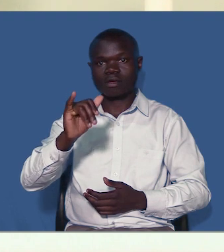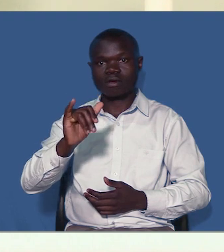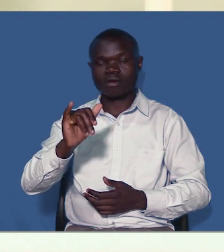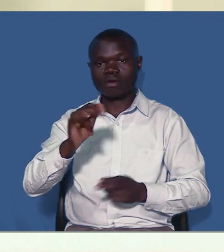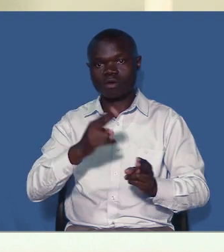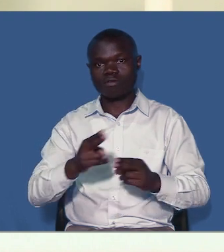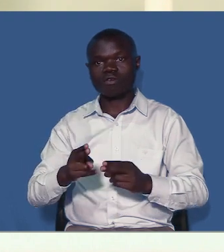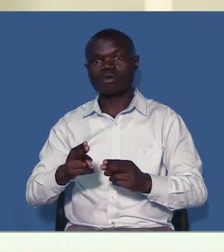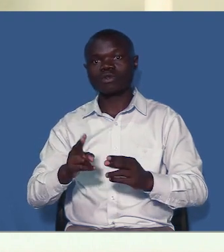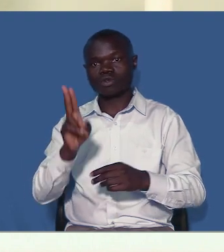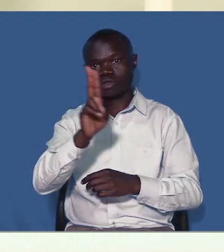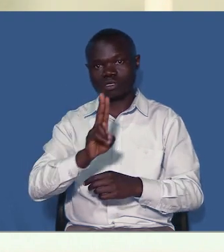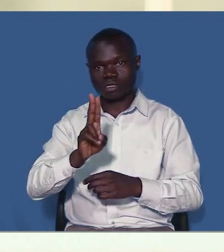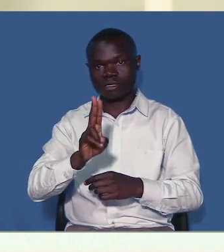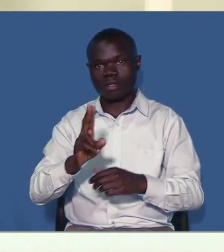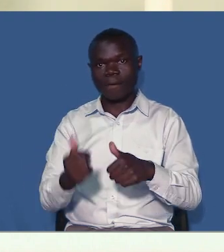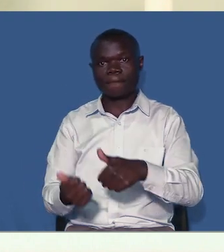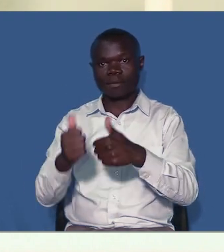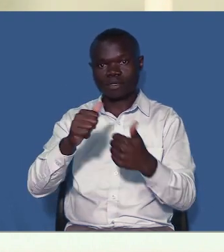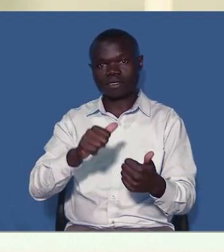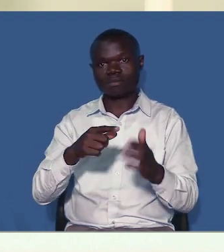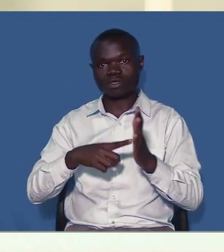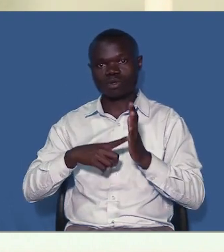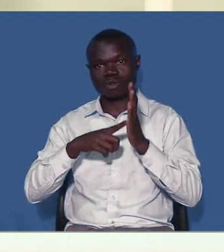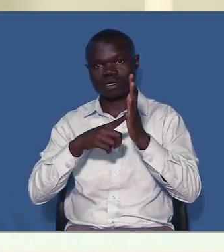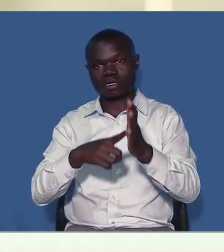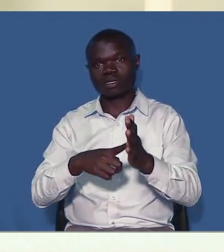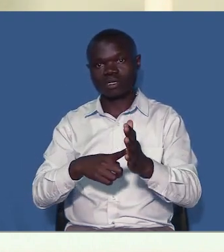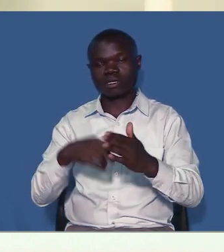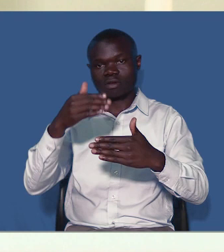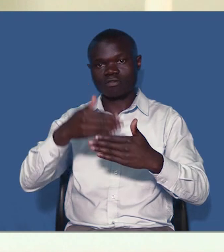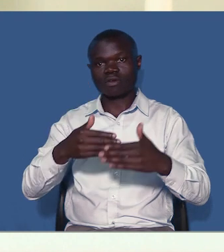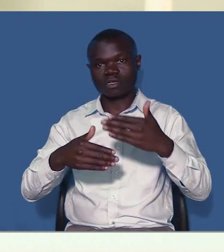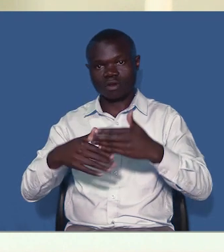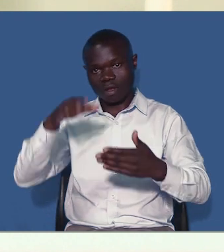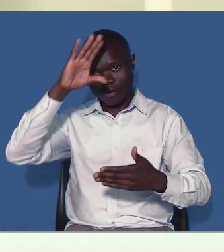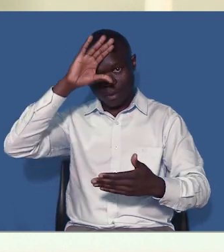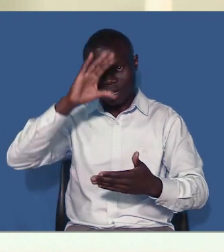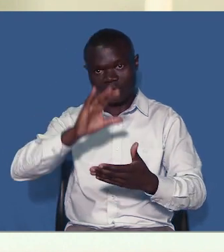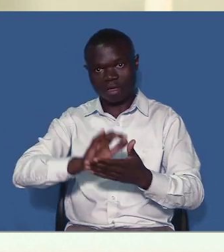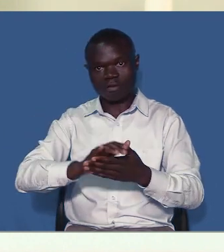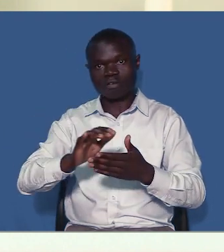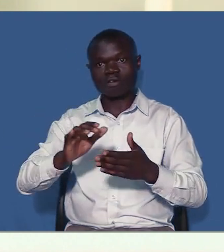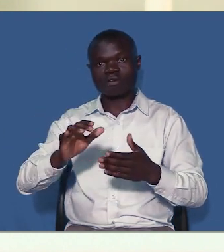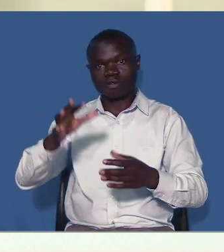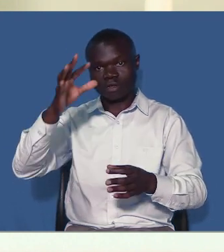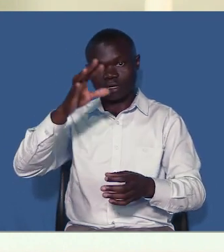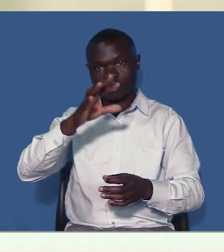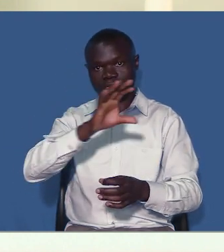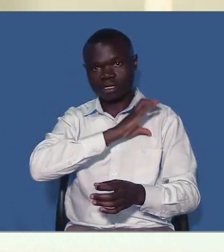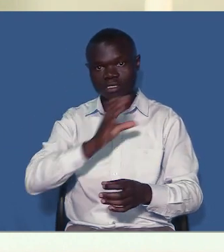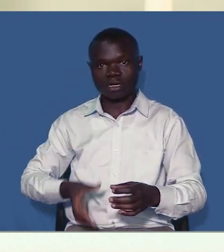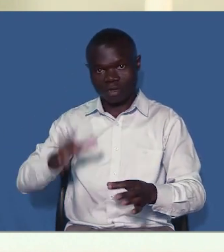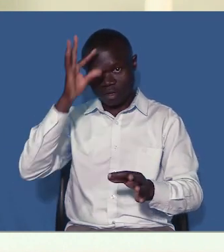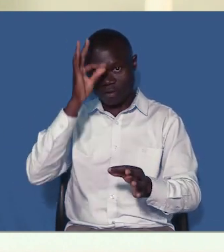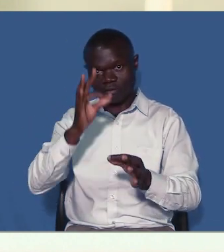reflects the foundational belief in the Christian faith, and God